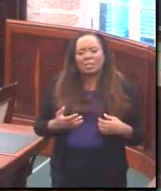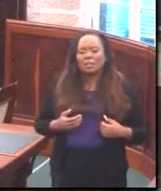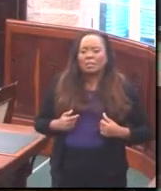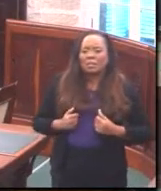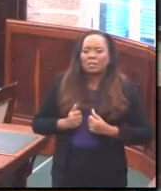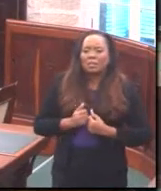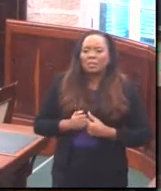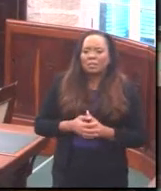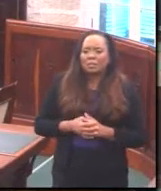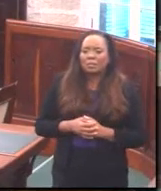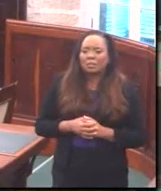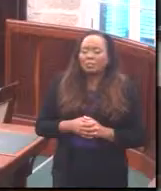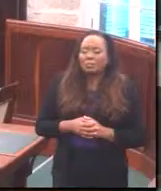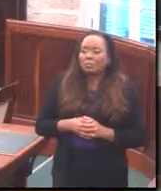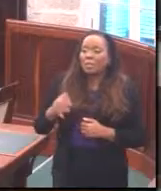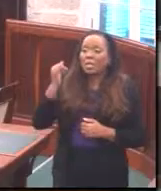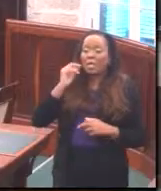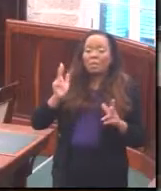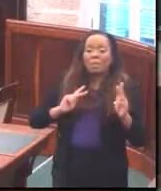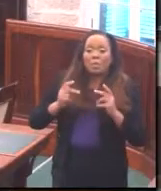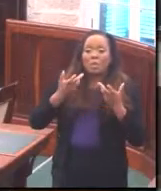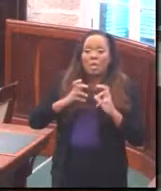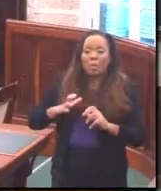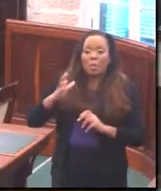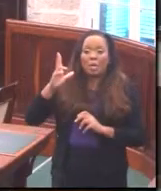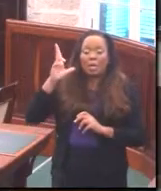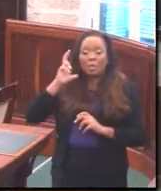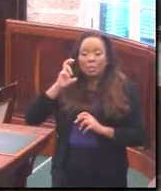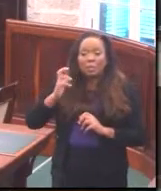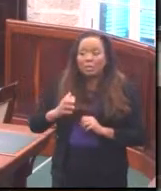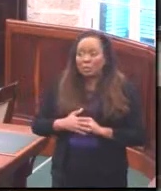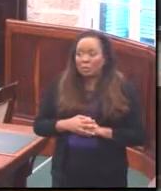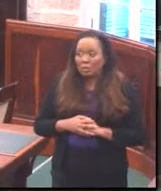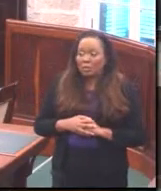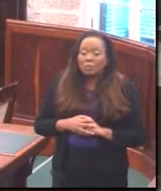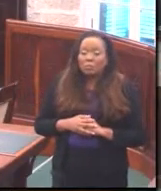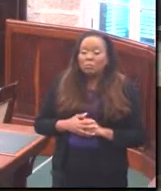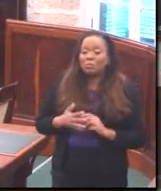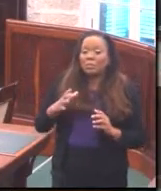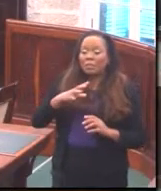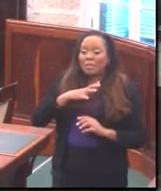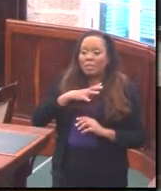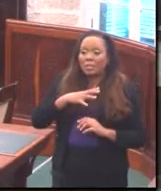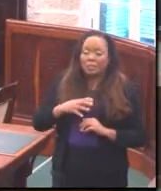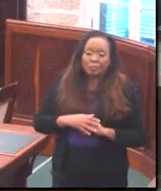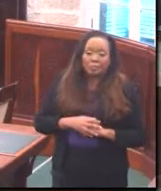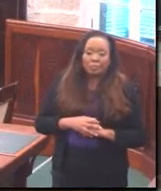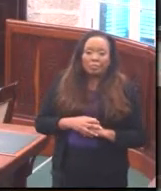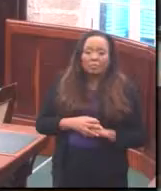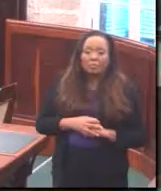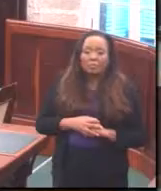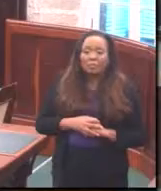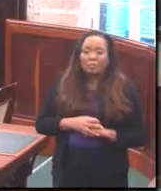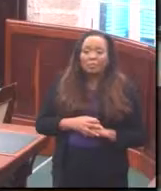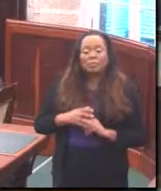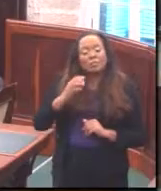today. Who don't want to listen, don't listen. Go in your room there, y'all go in and drink rum. I remember.